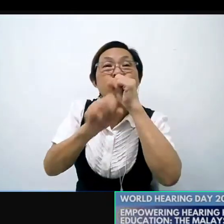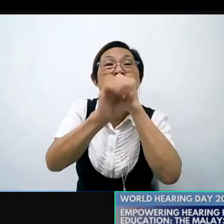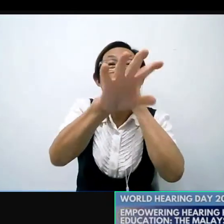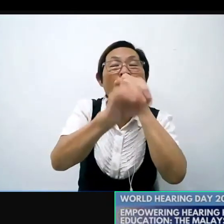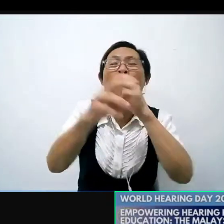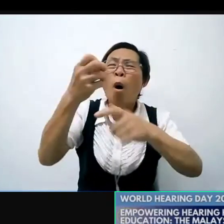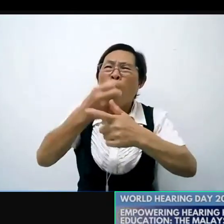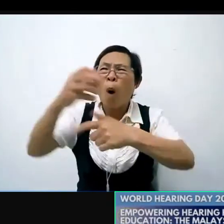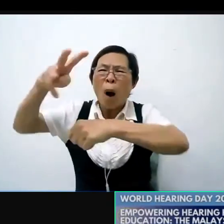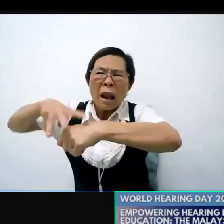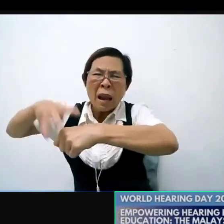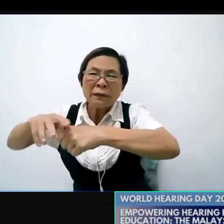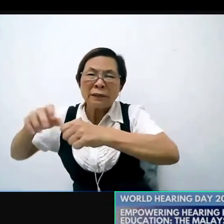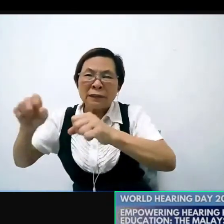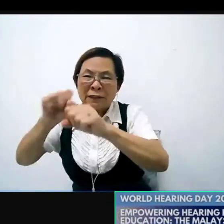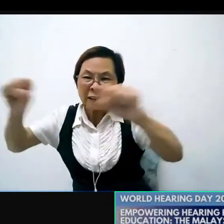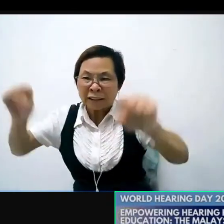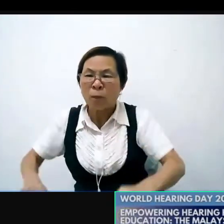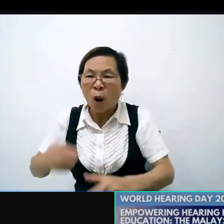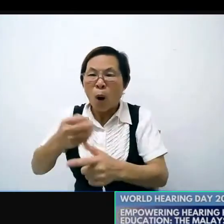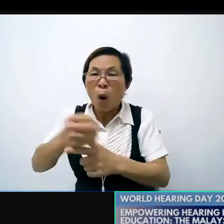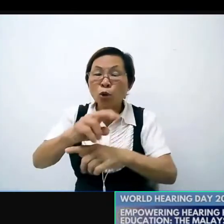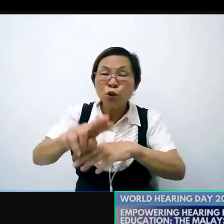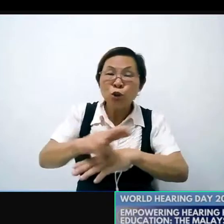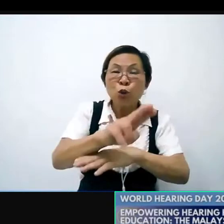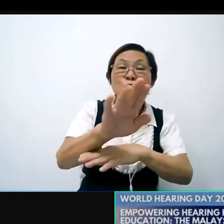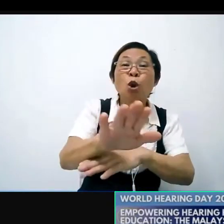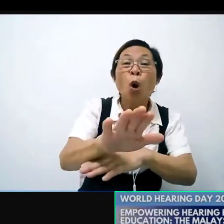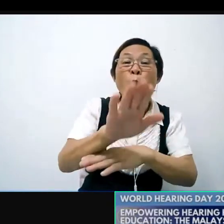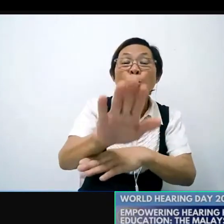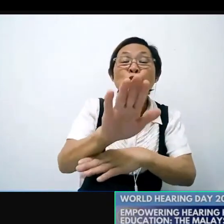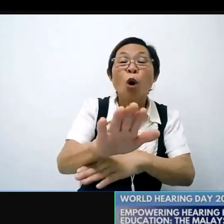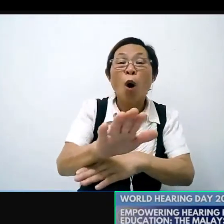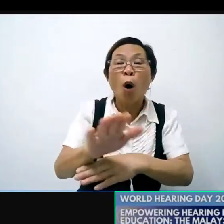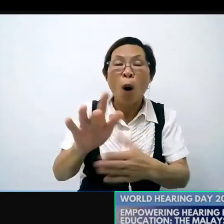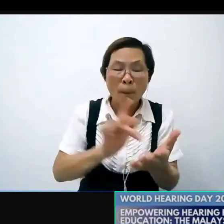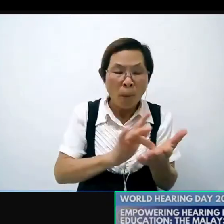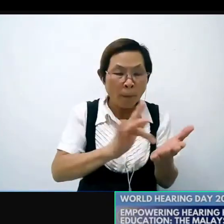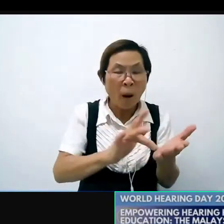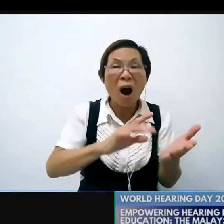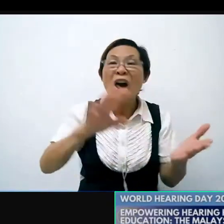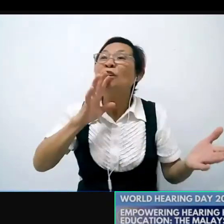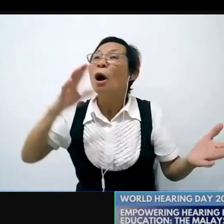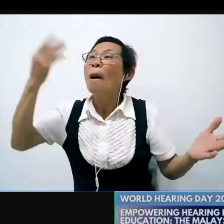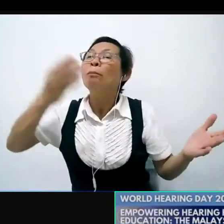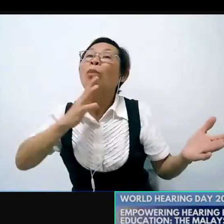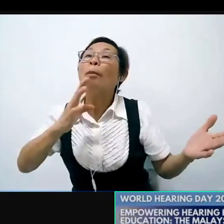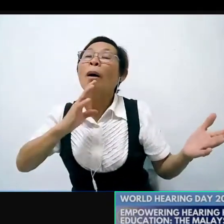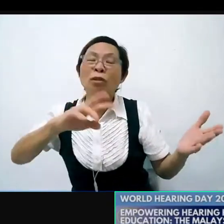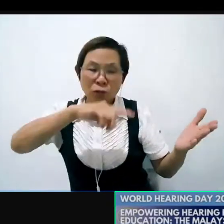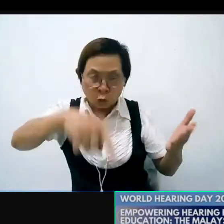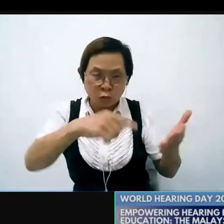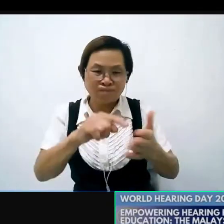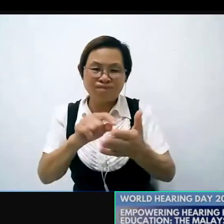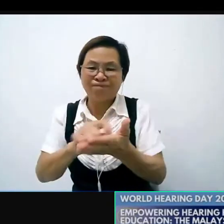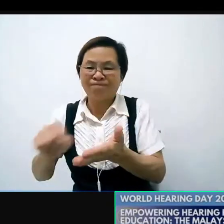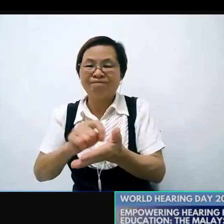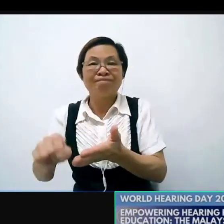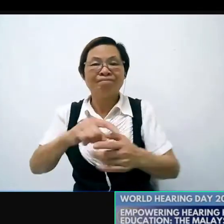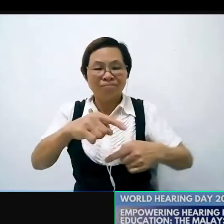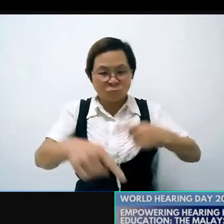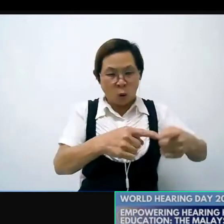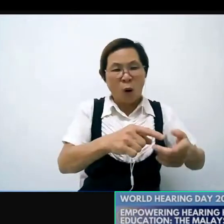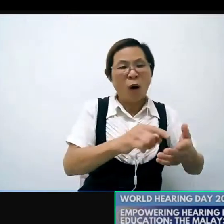you can use your mobile phone to transcribe the speech into text. So there are many ways to help them. So in